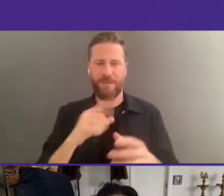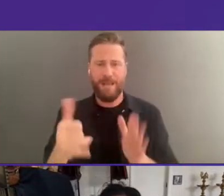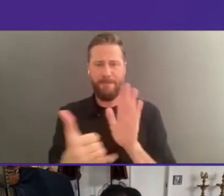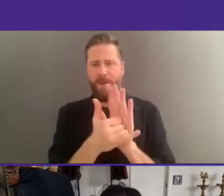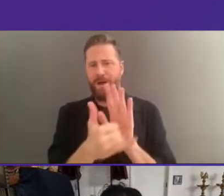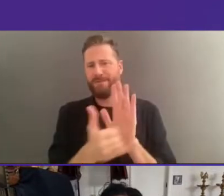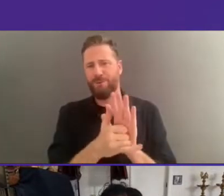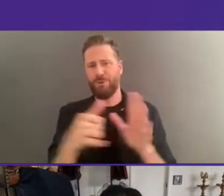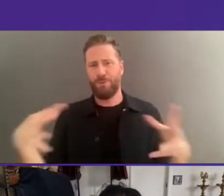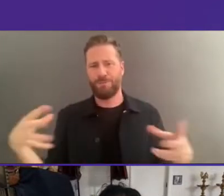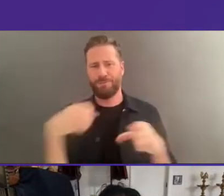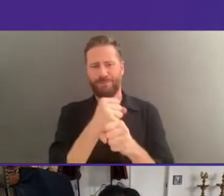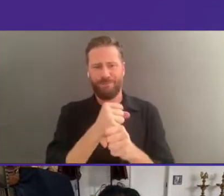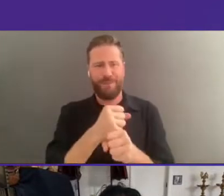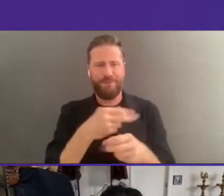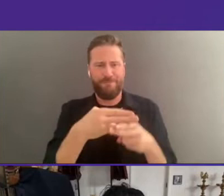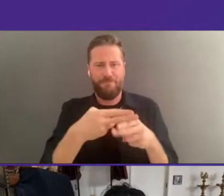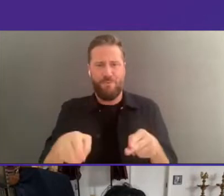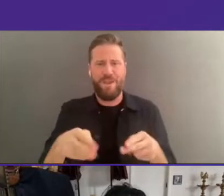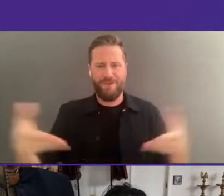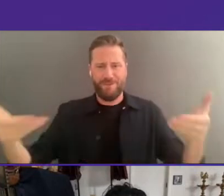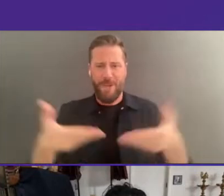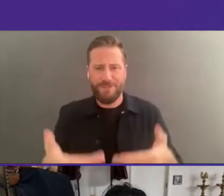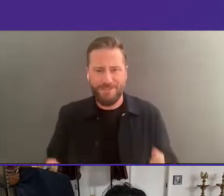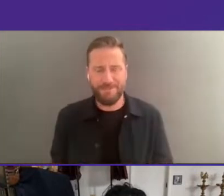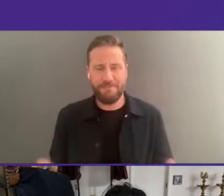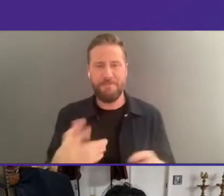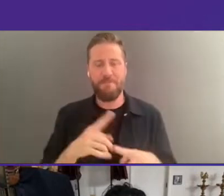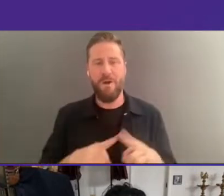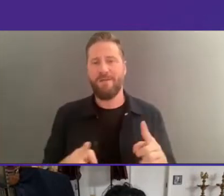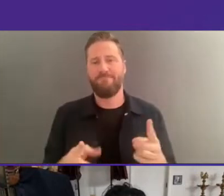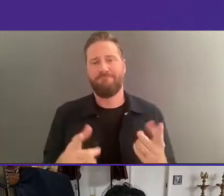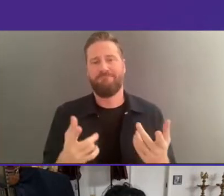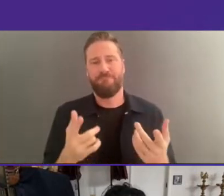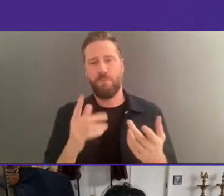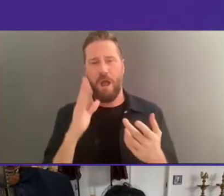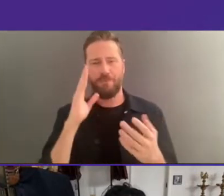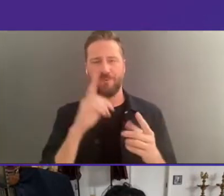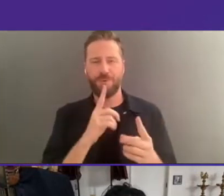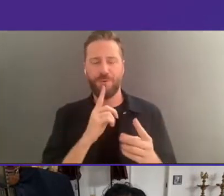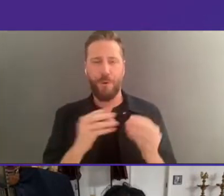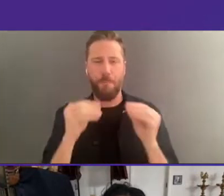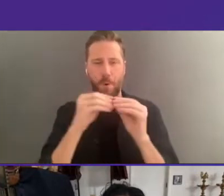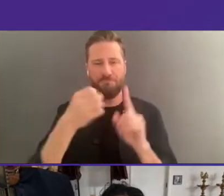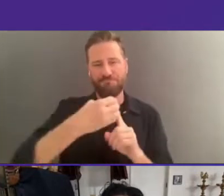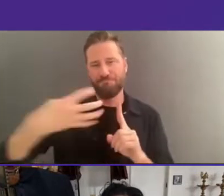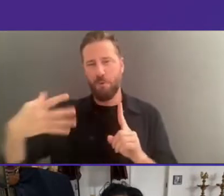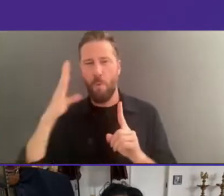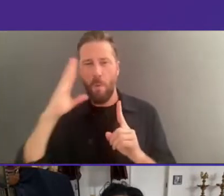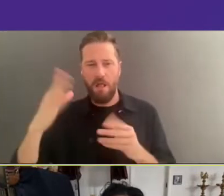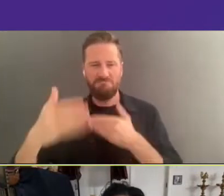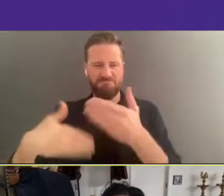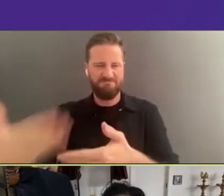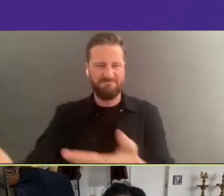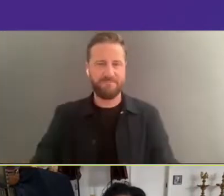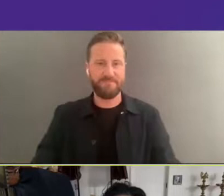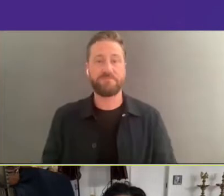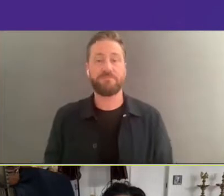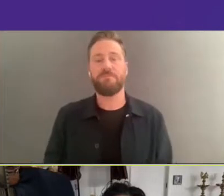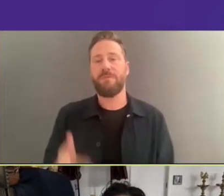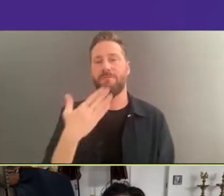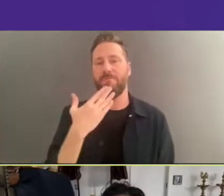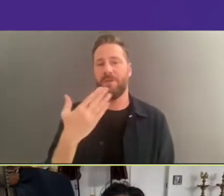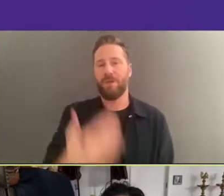put it all into a brief introduction. But, I'm sure more will come out as we go along. Thank you. Thank you. Okay.